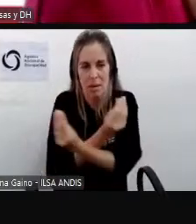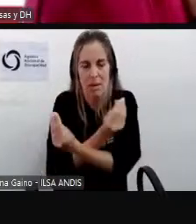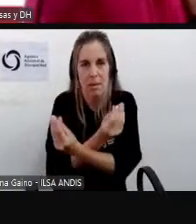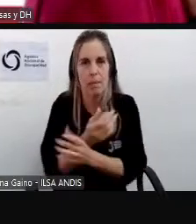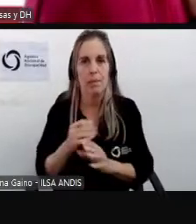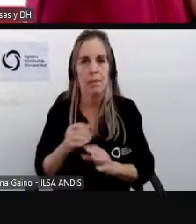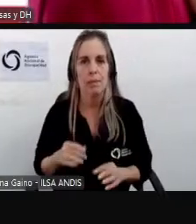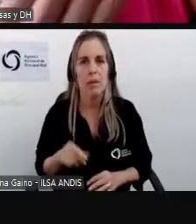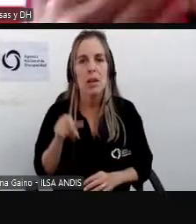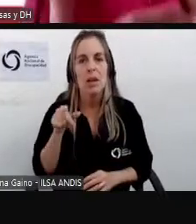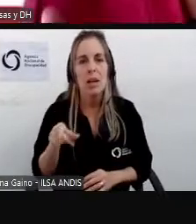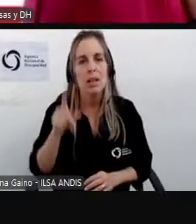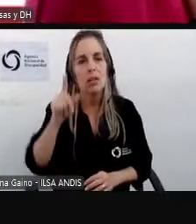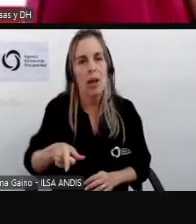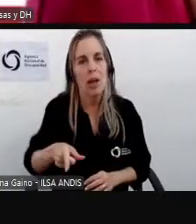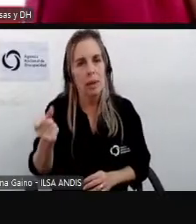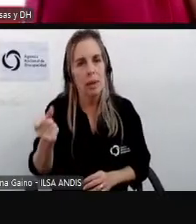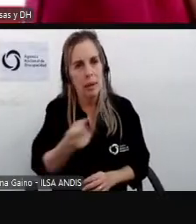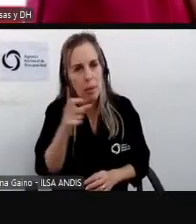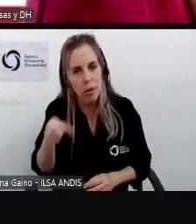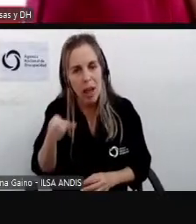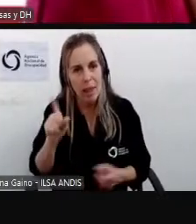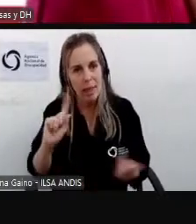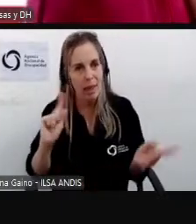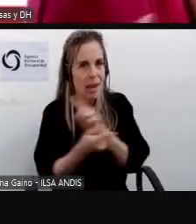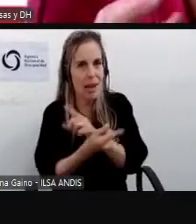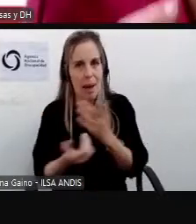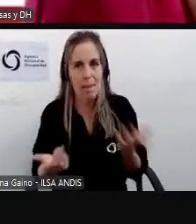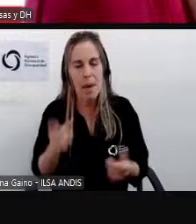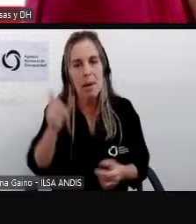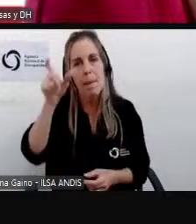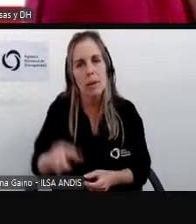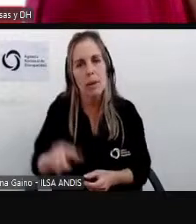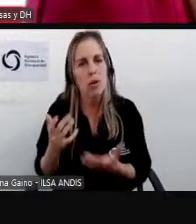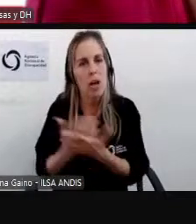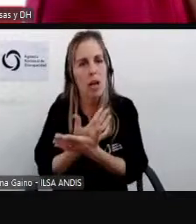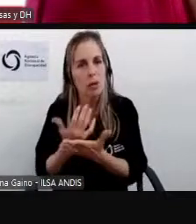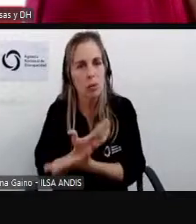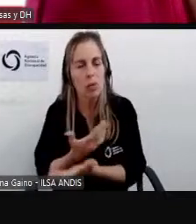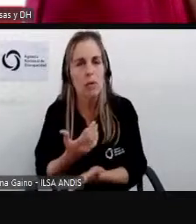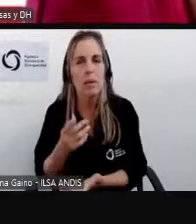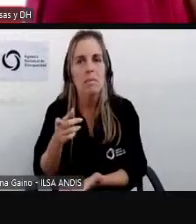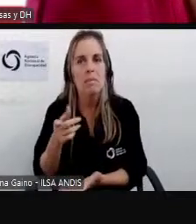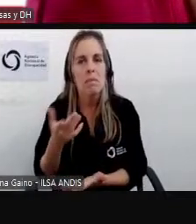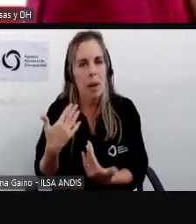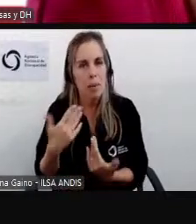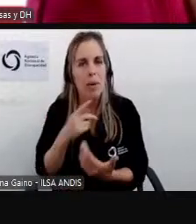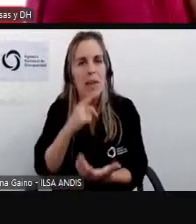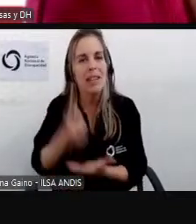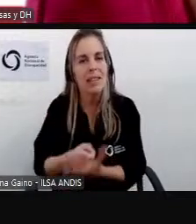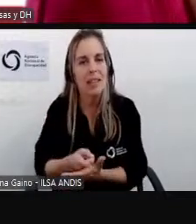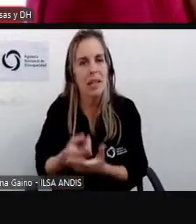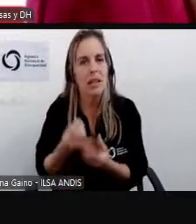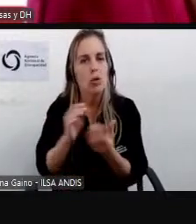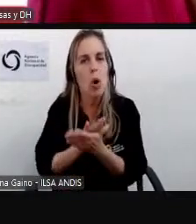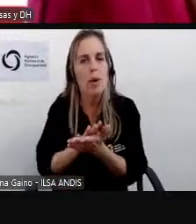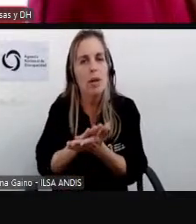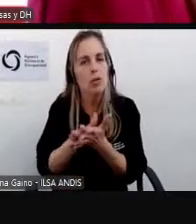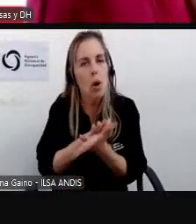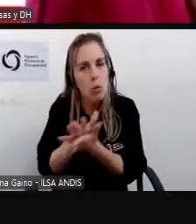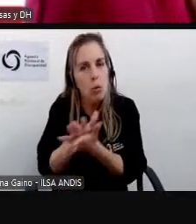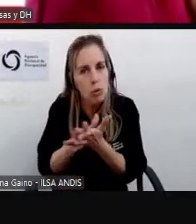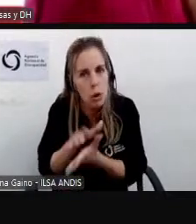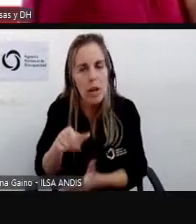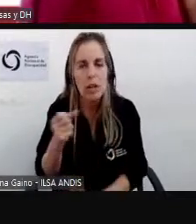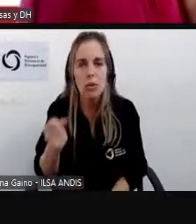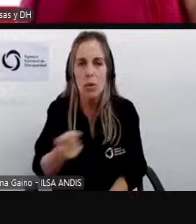change the situation of the victim and not of the perpetrator or attacker. Then the participation of the victims in